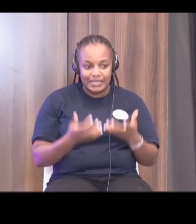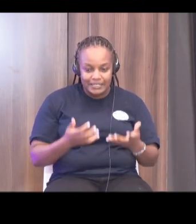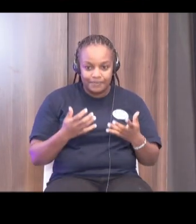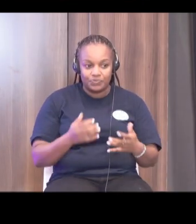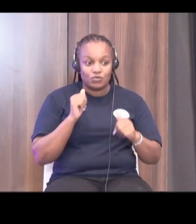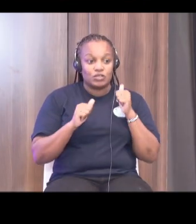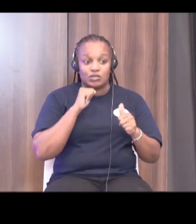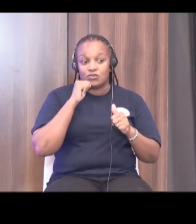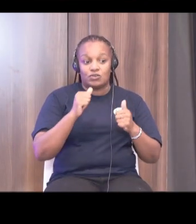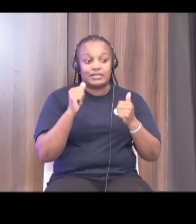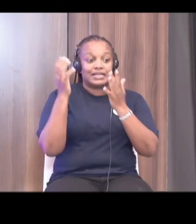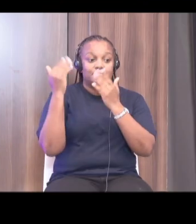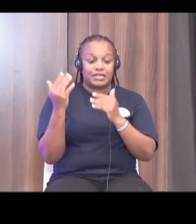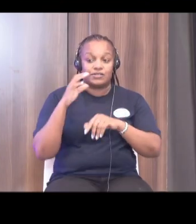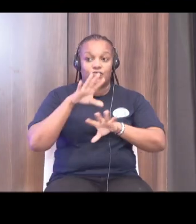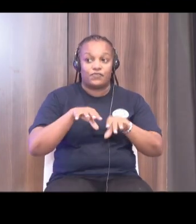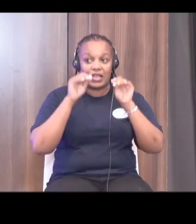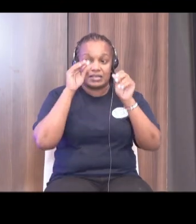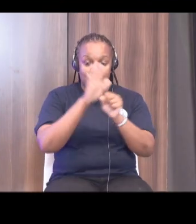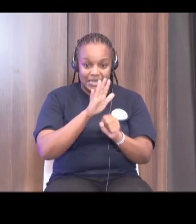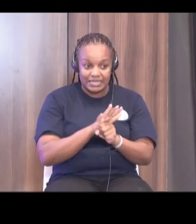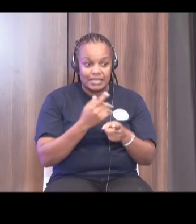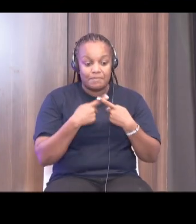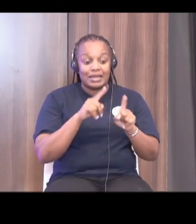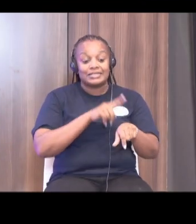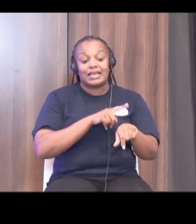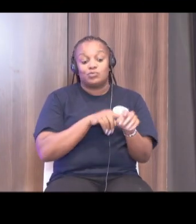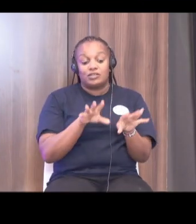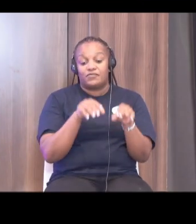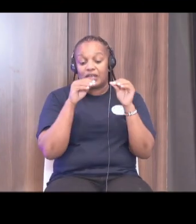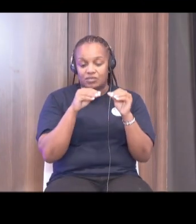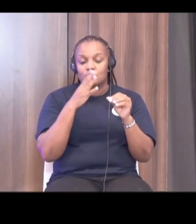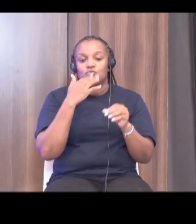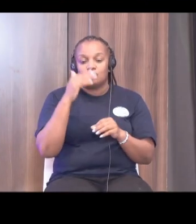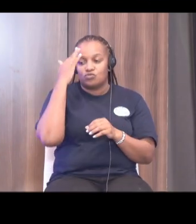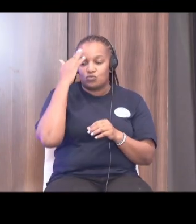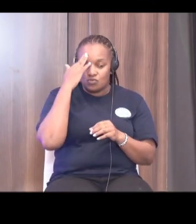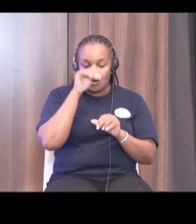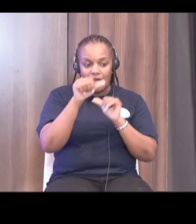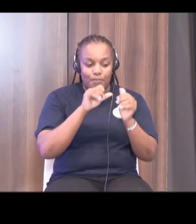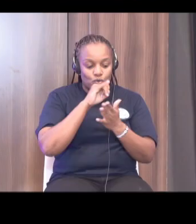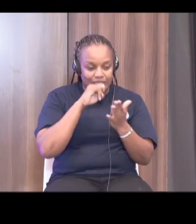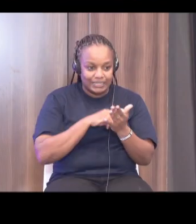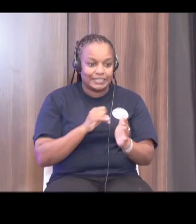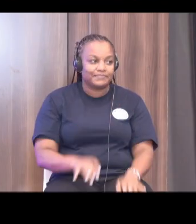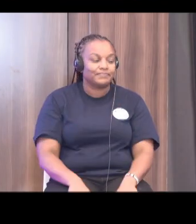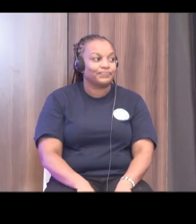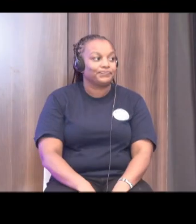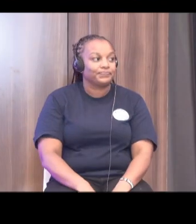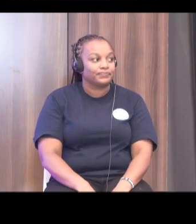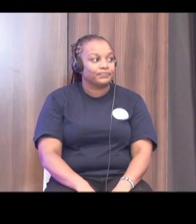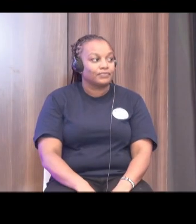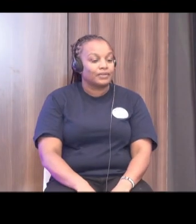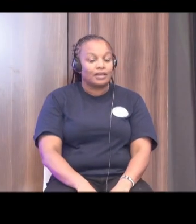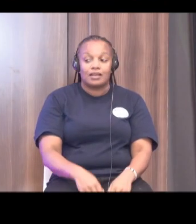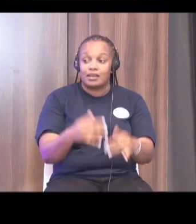don't expect to find many, but if we find them, we want to know about it, and developmental delay. Now,